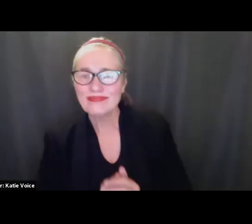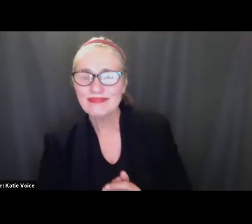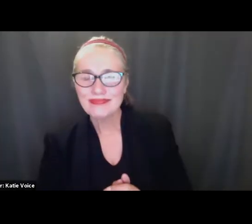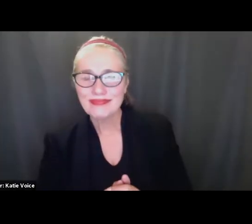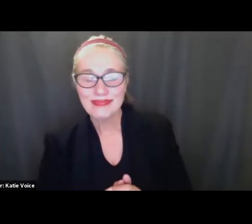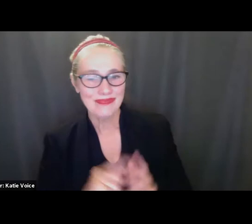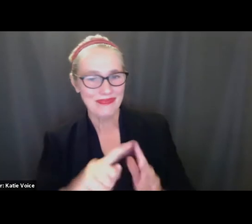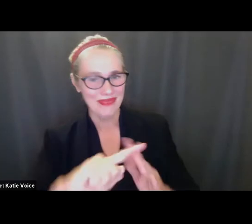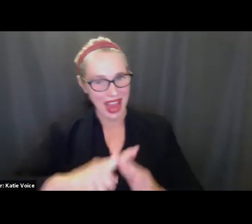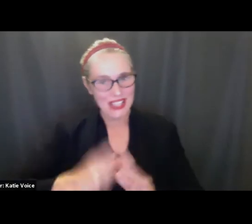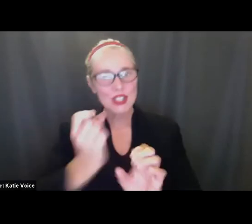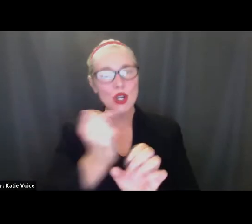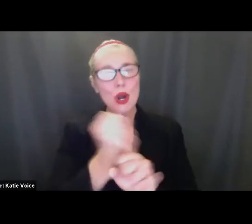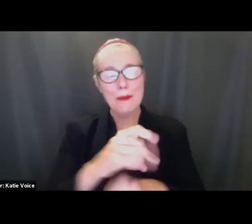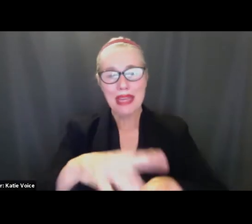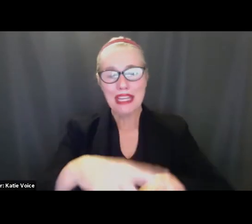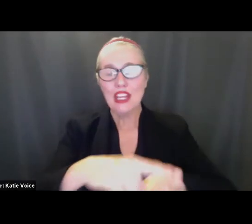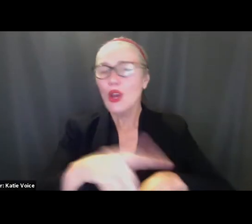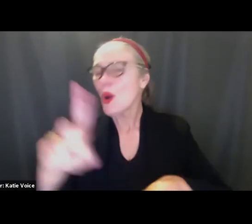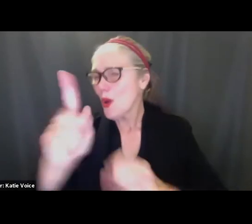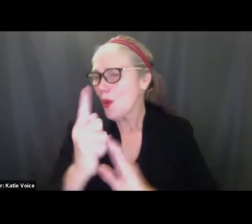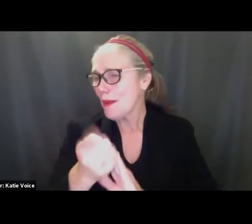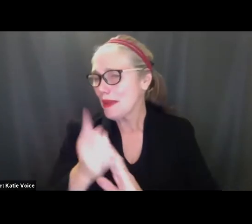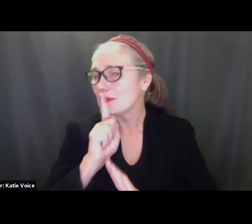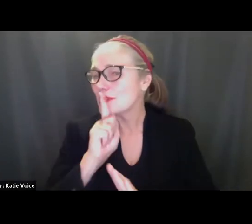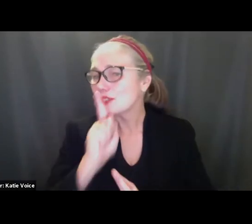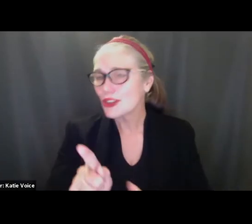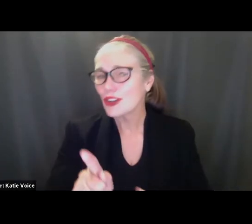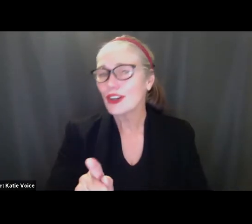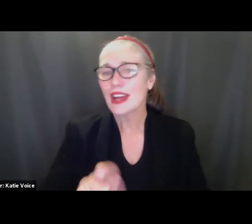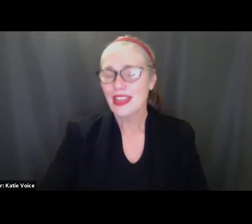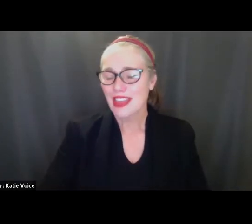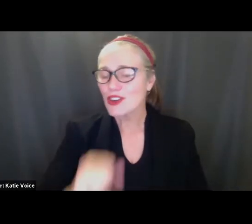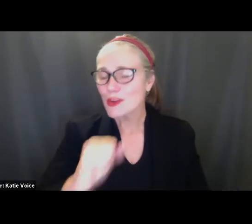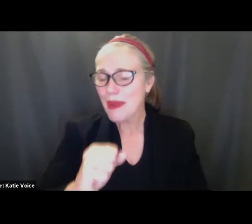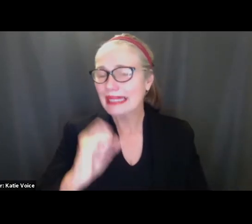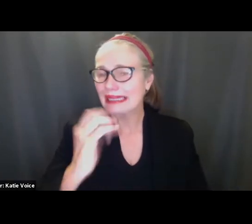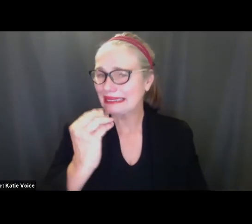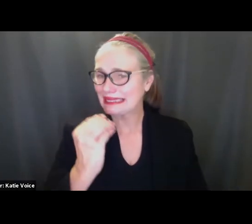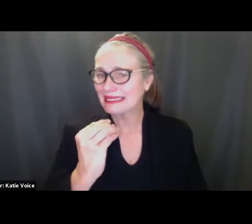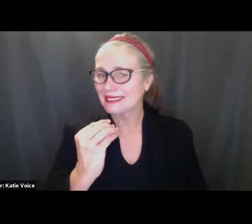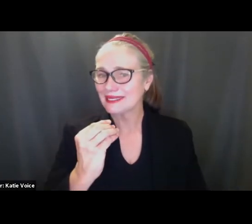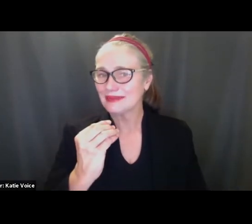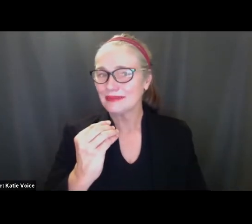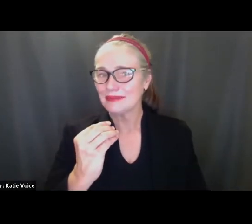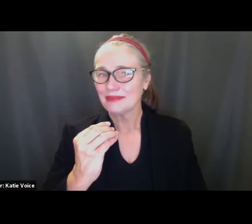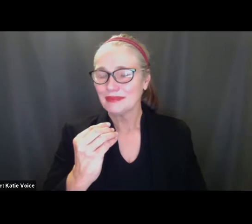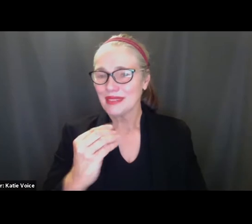started making jewelry one second let me make sure your mic is on as you can tell we have